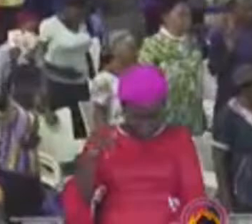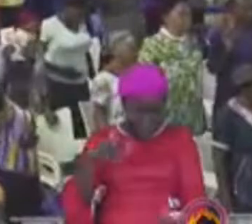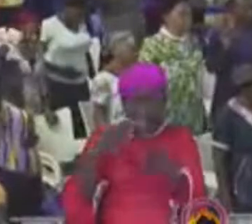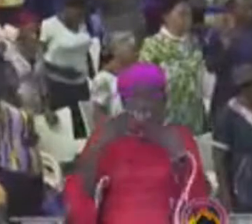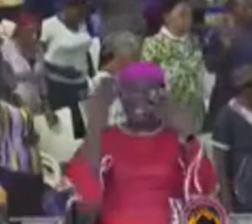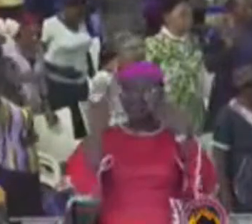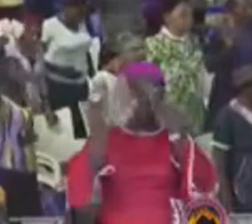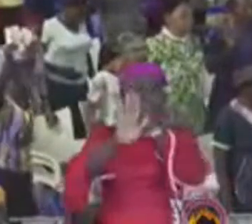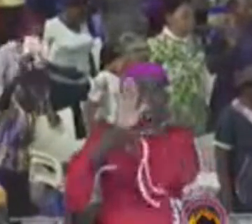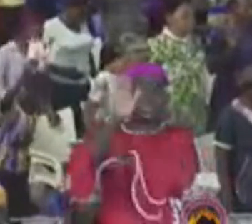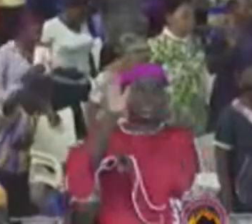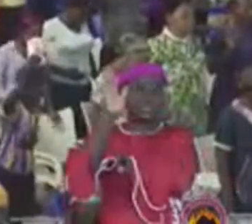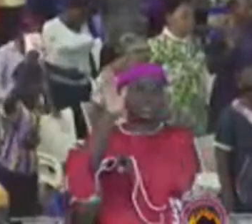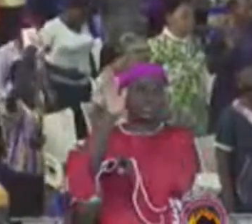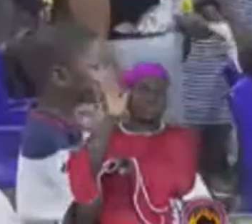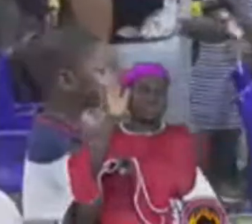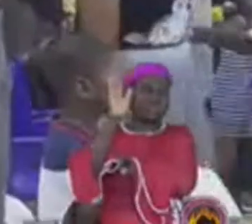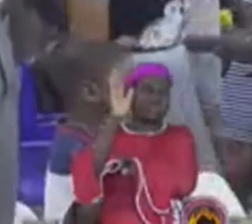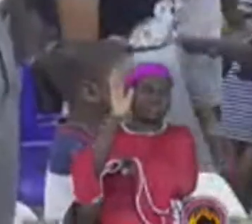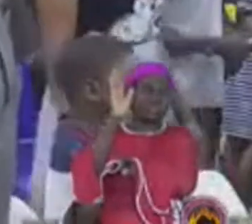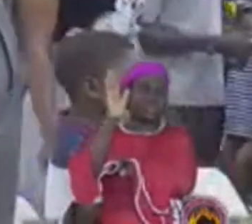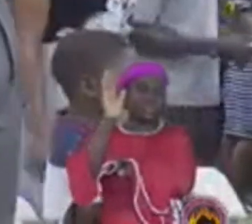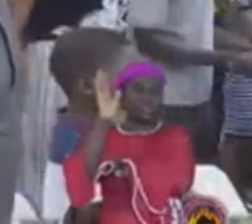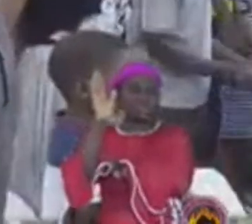Thank you, Jesus.